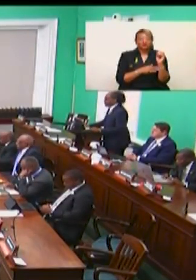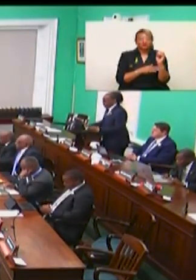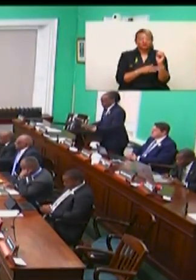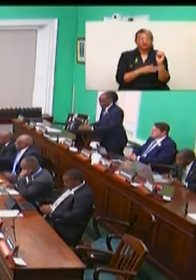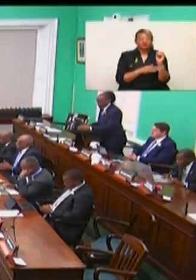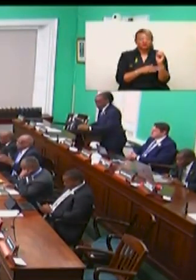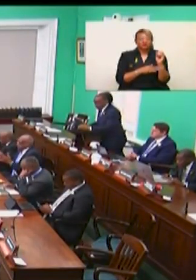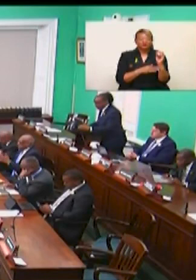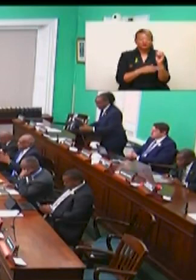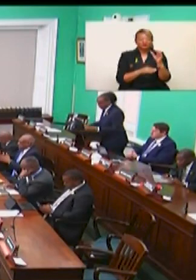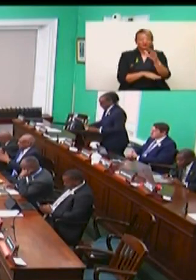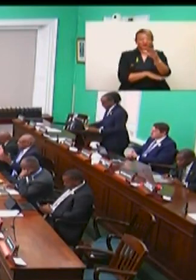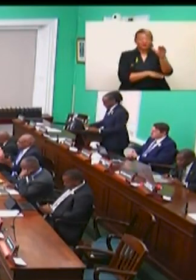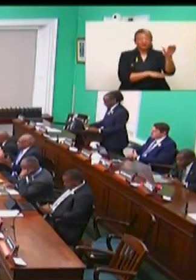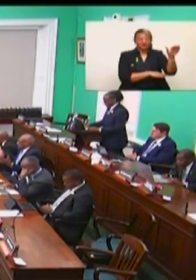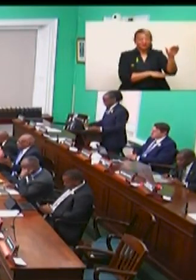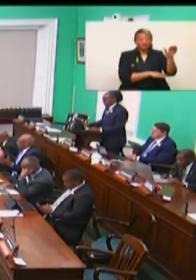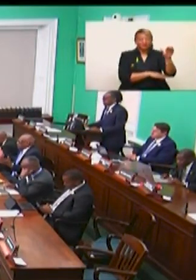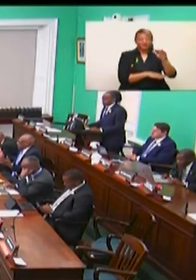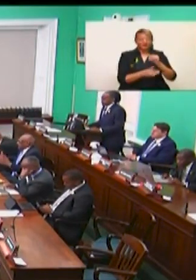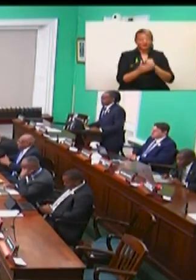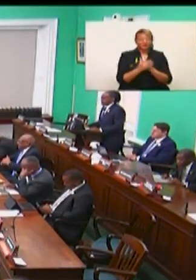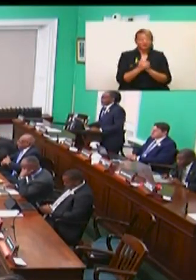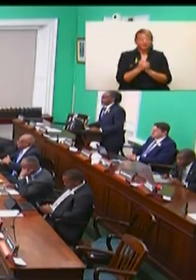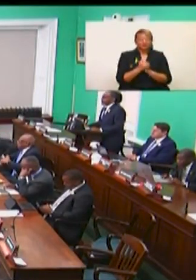Good afternoon, Madam Speaker.